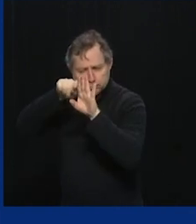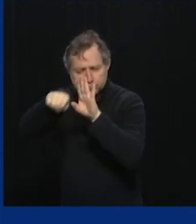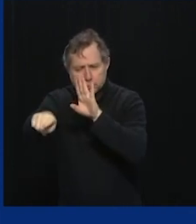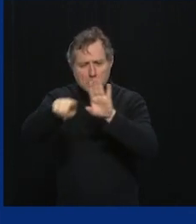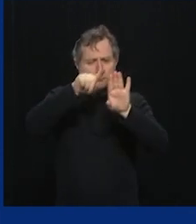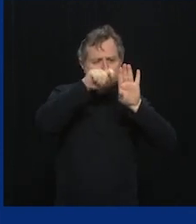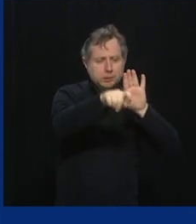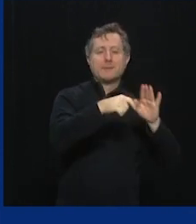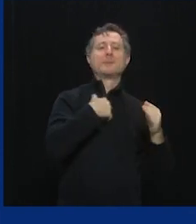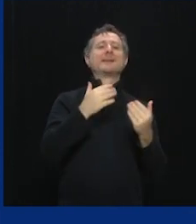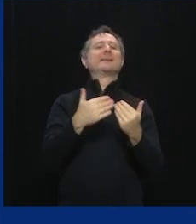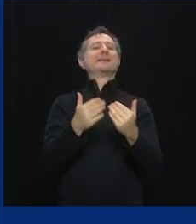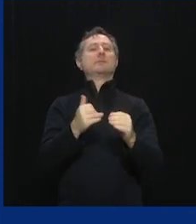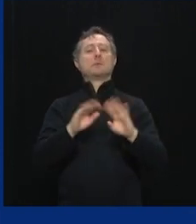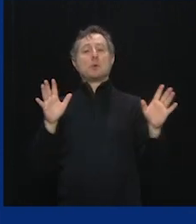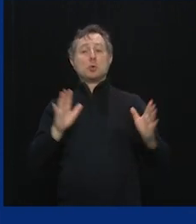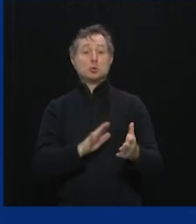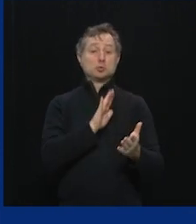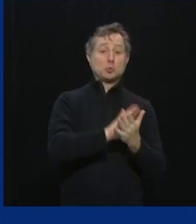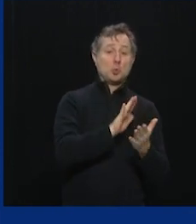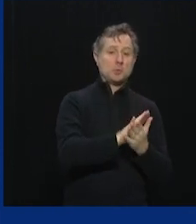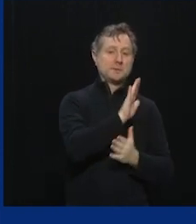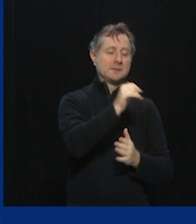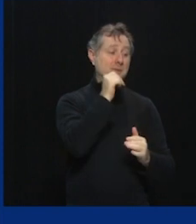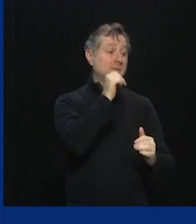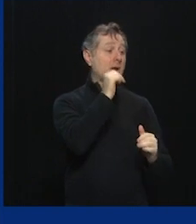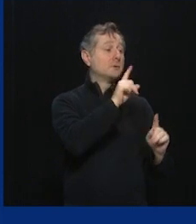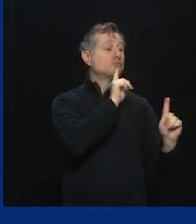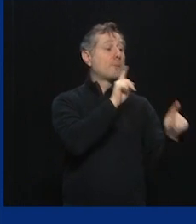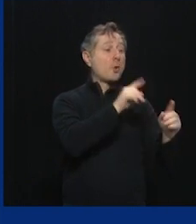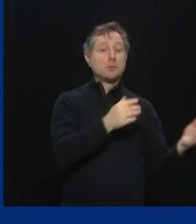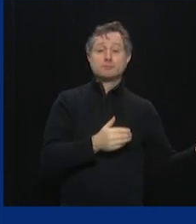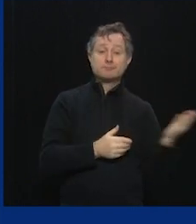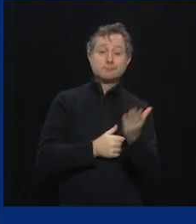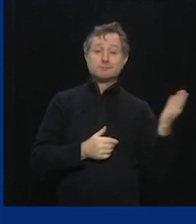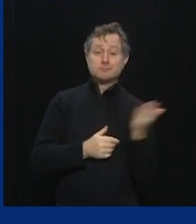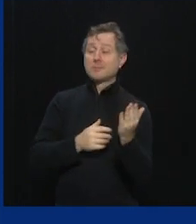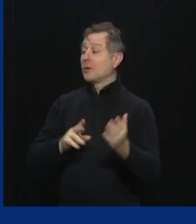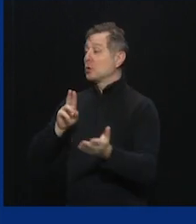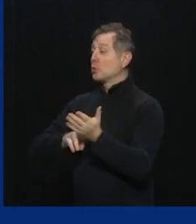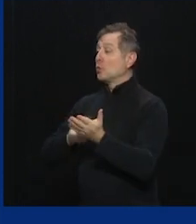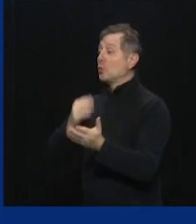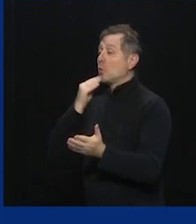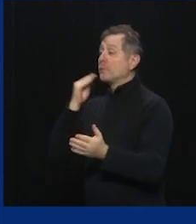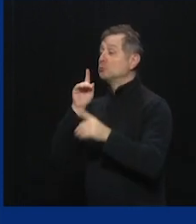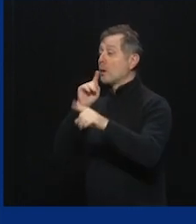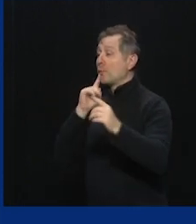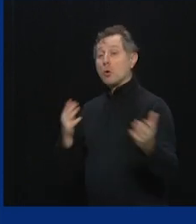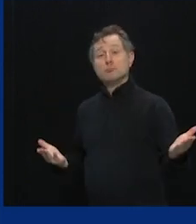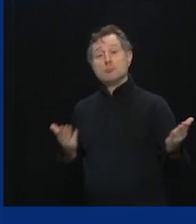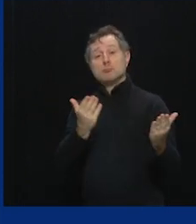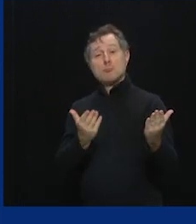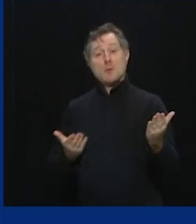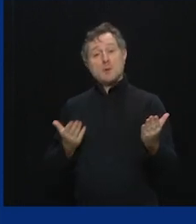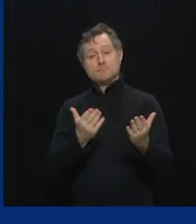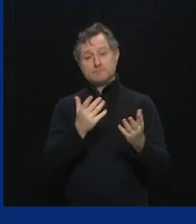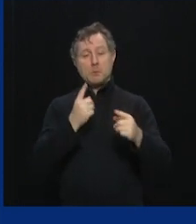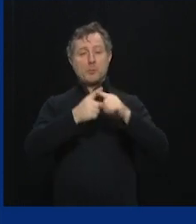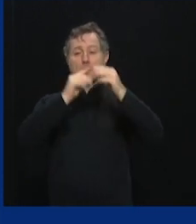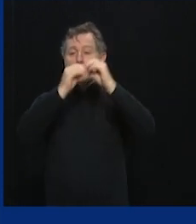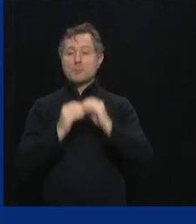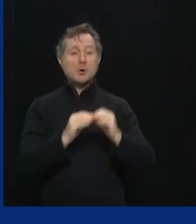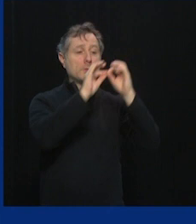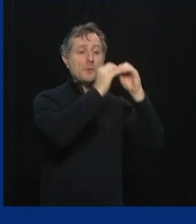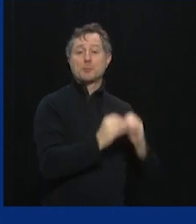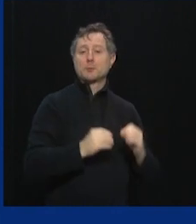have the school's daily report card, the nursing home and adult daycare facility fatalities. And again, I want to remind everyone, on our first